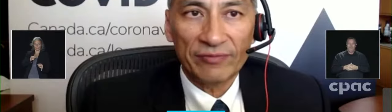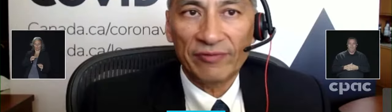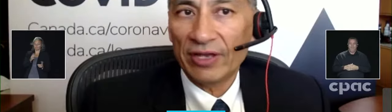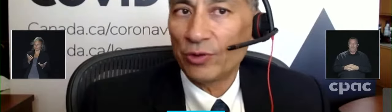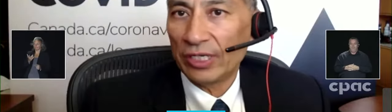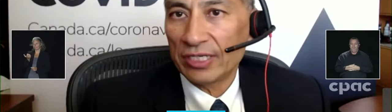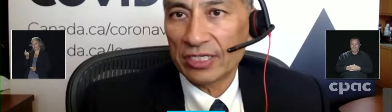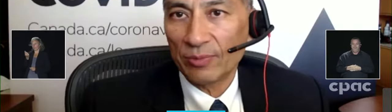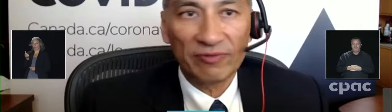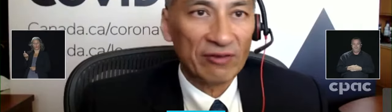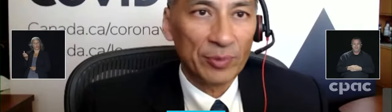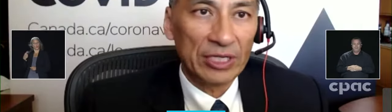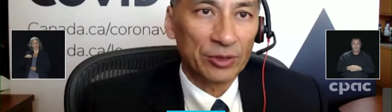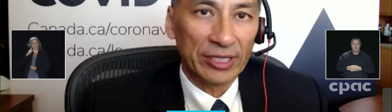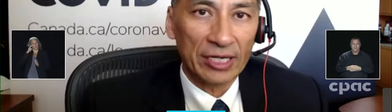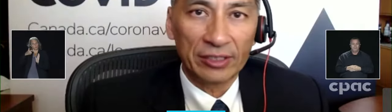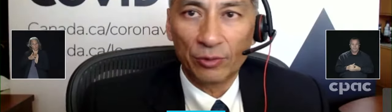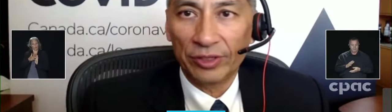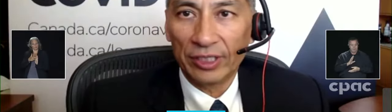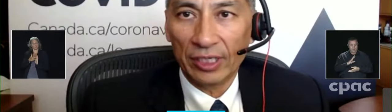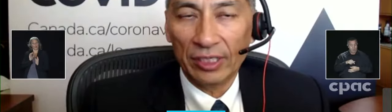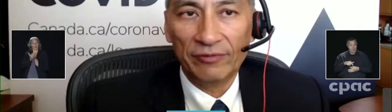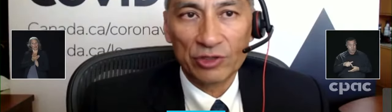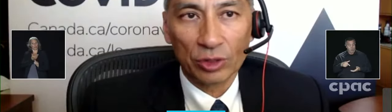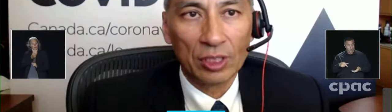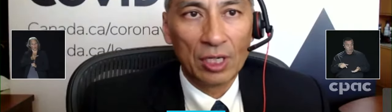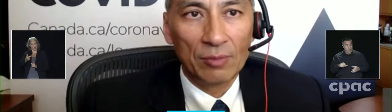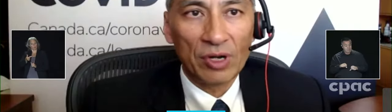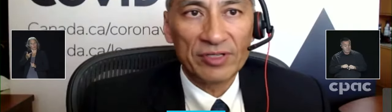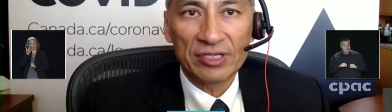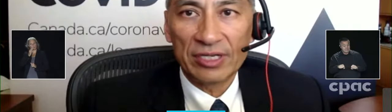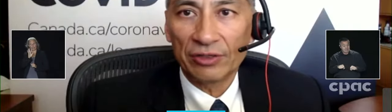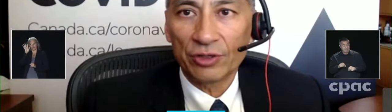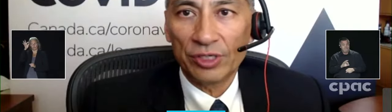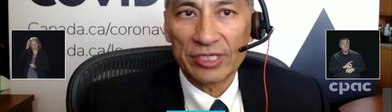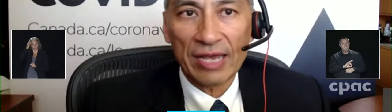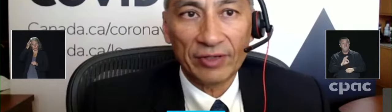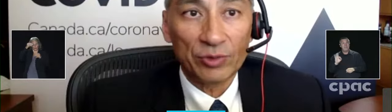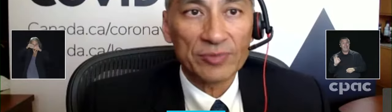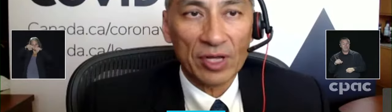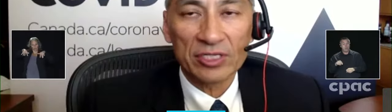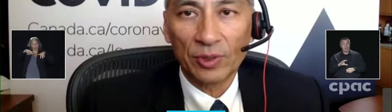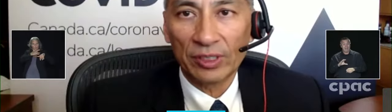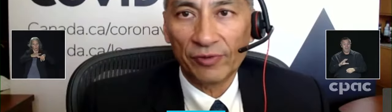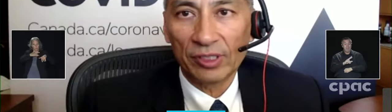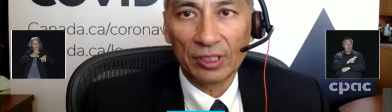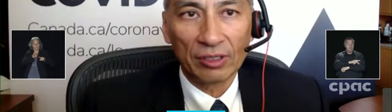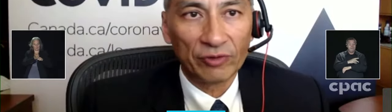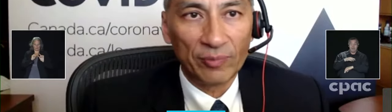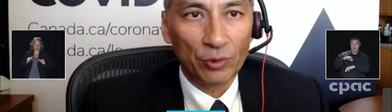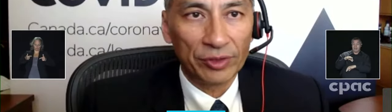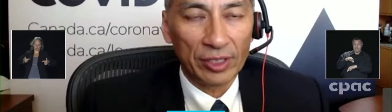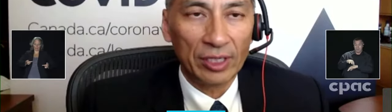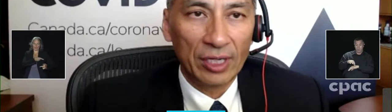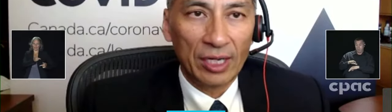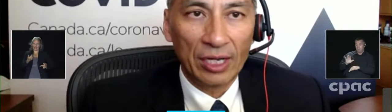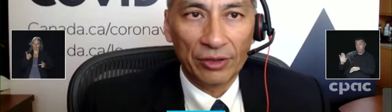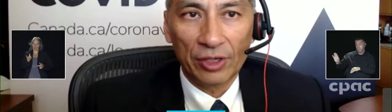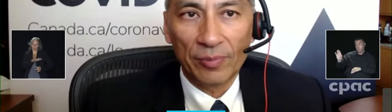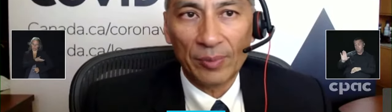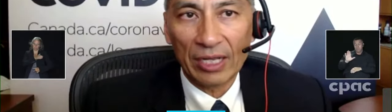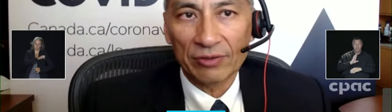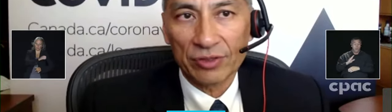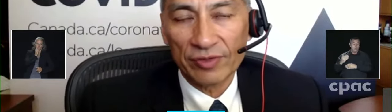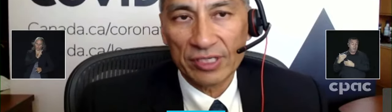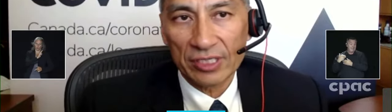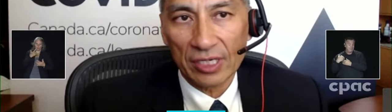recognize we have a federated system of government here in Canada with the individual provinces and territories having responsibility for the delivery of both